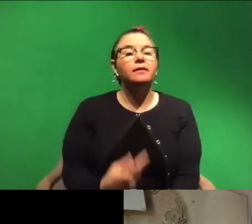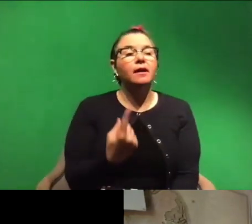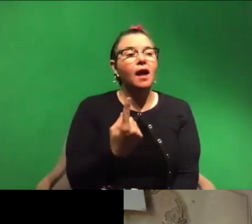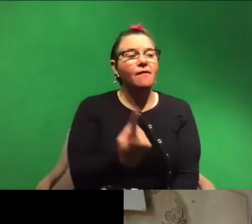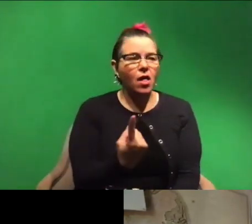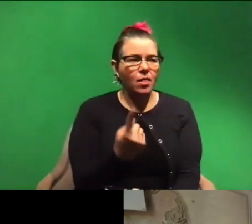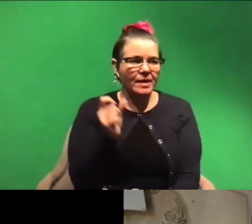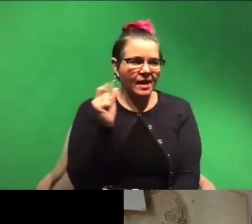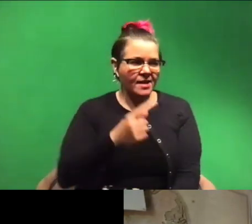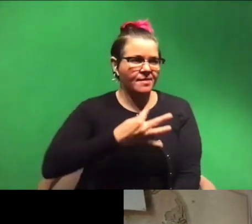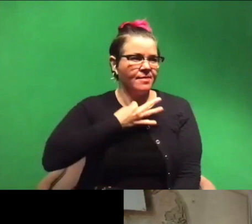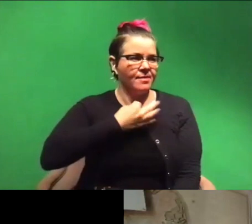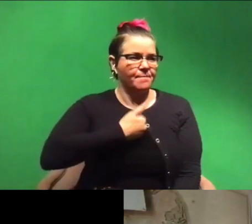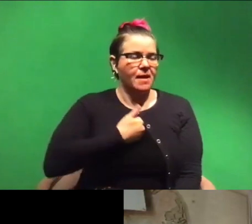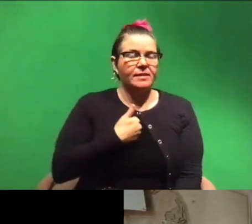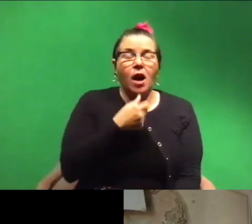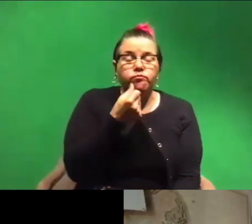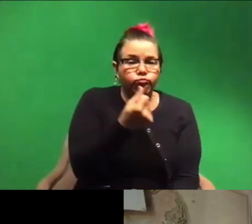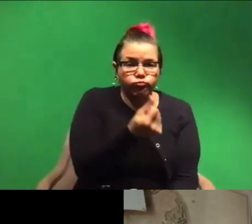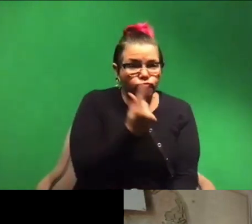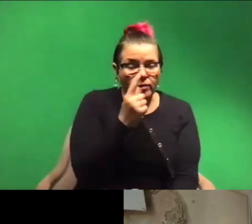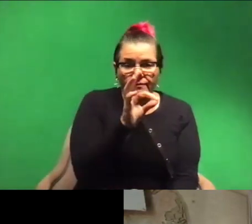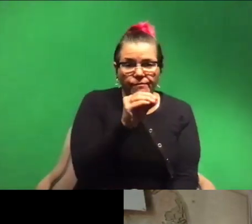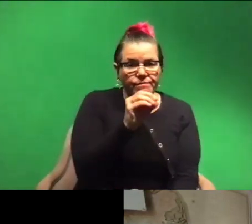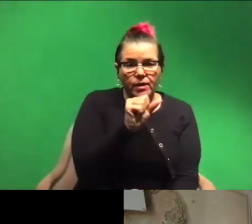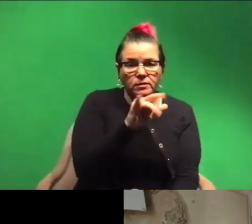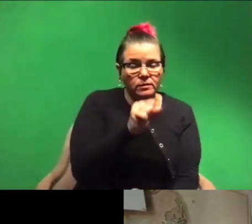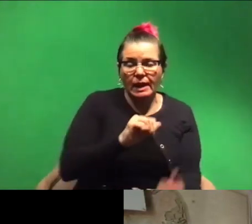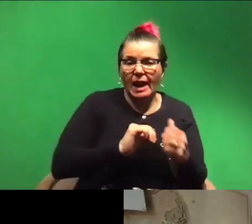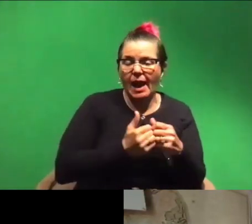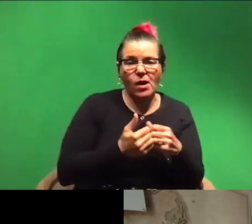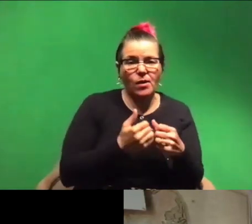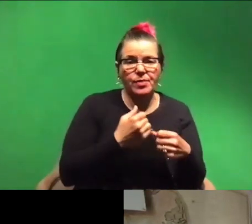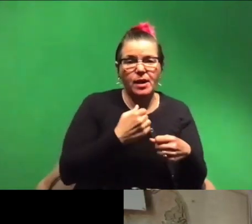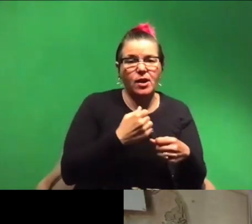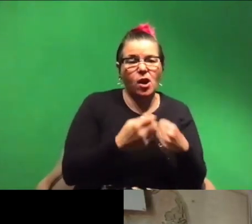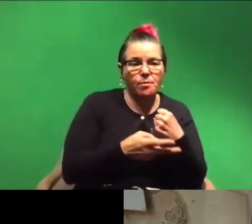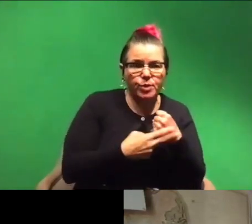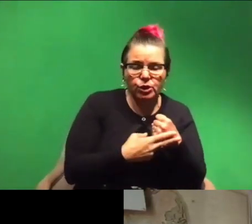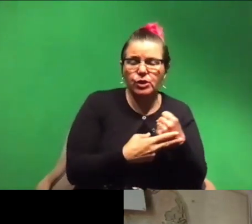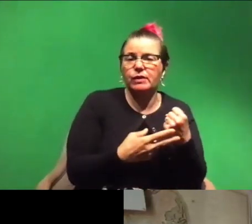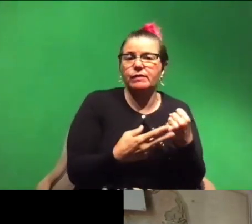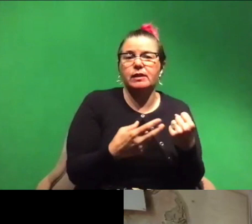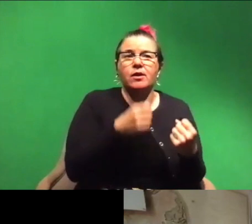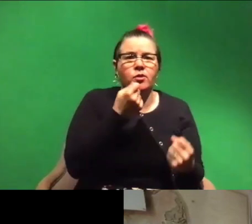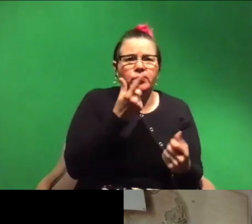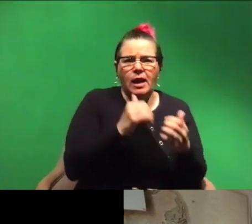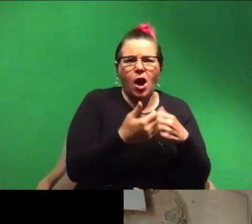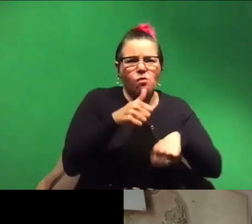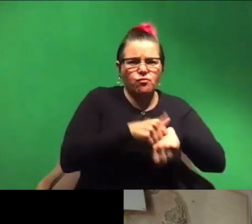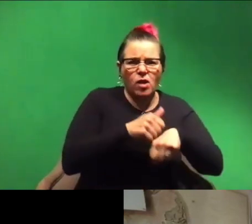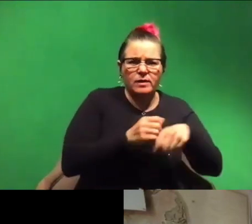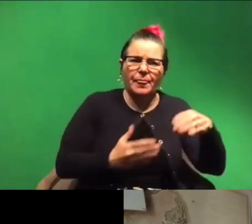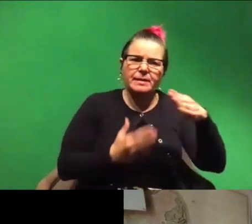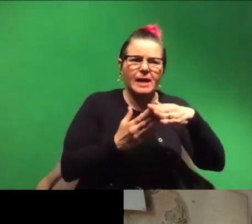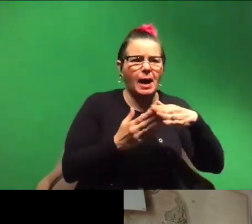asked. I do not understand fossils and how they are preserved. I don't understand how rocks at the very top of